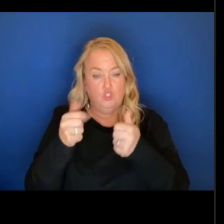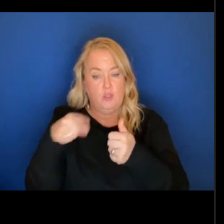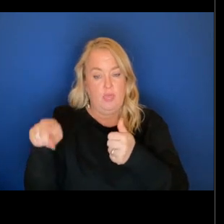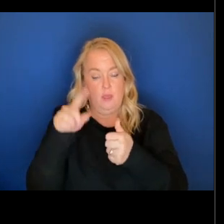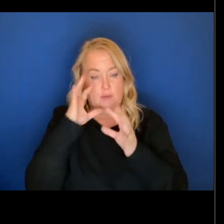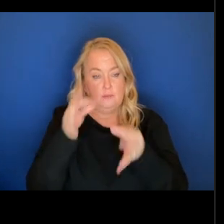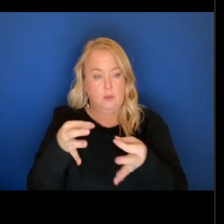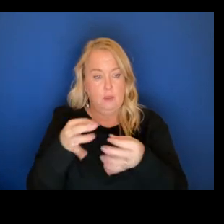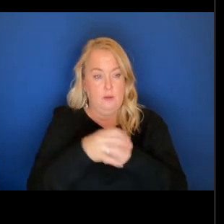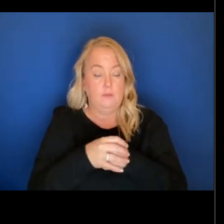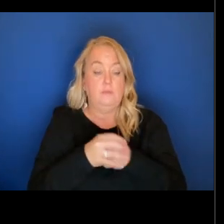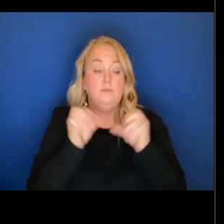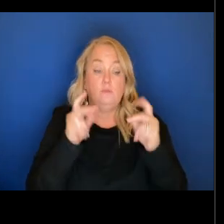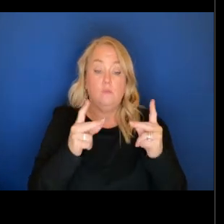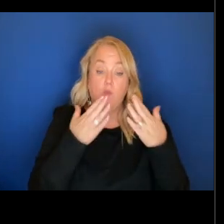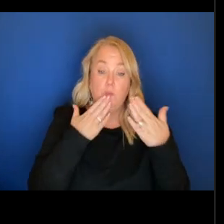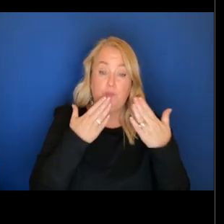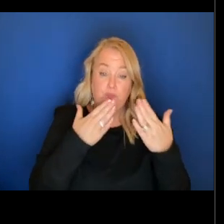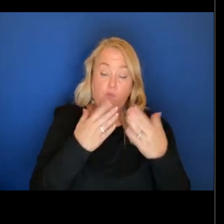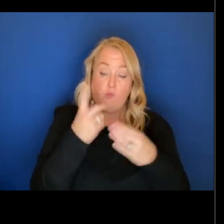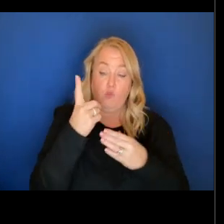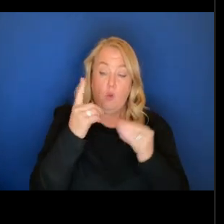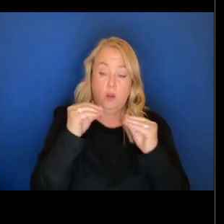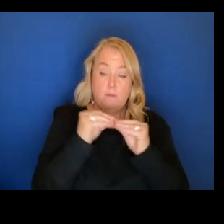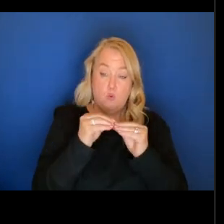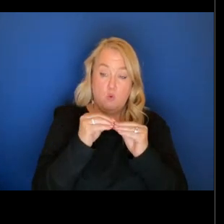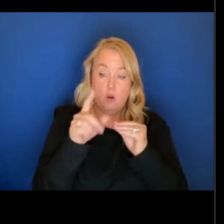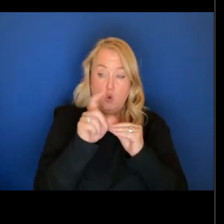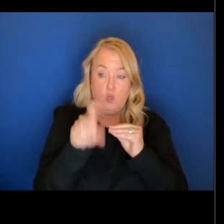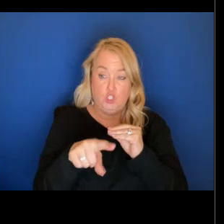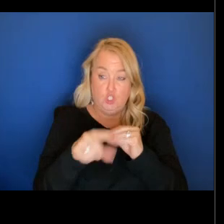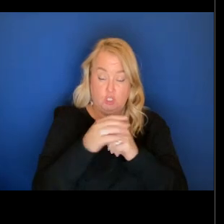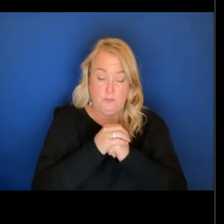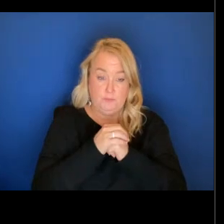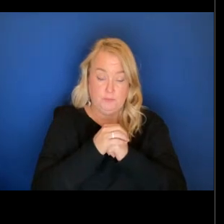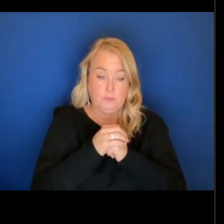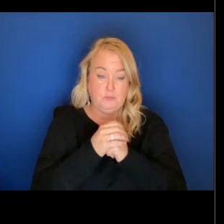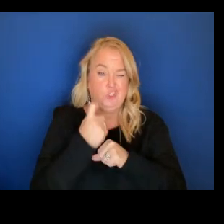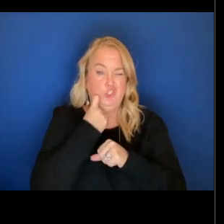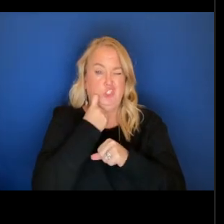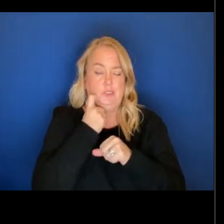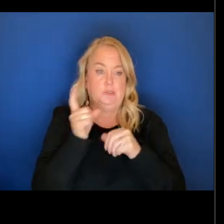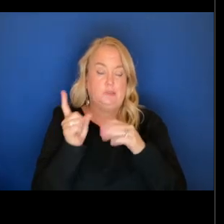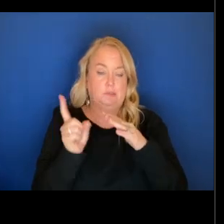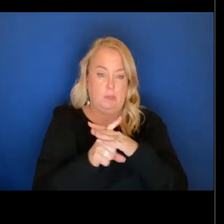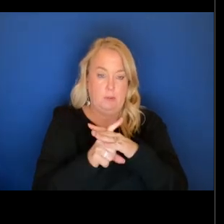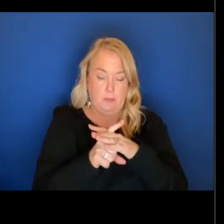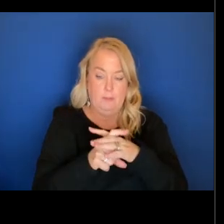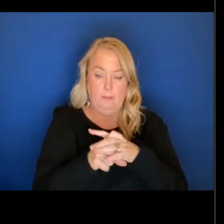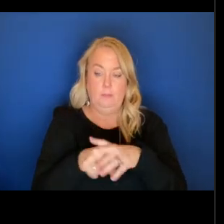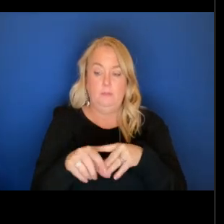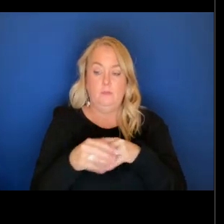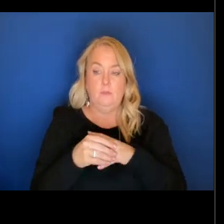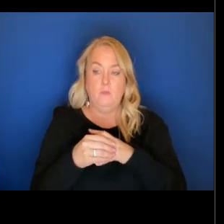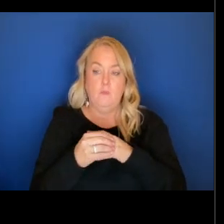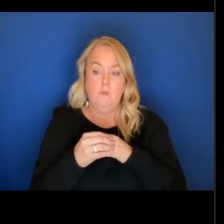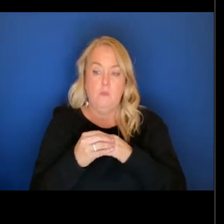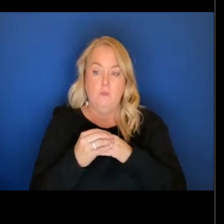Wonderful. And I think we have time for one last question that has just come in.